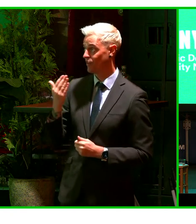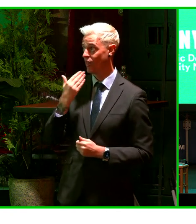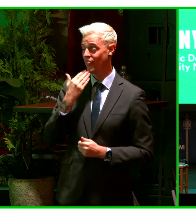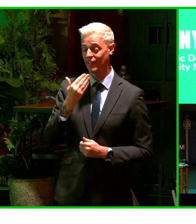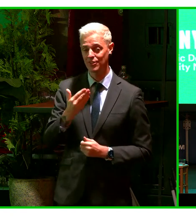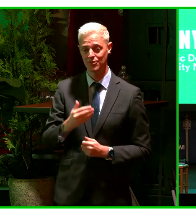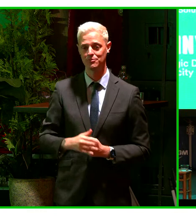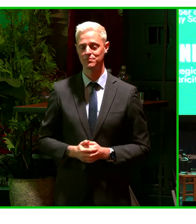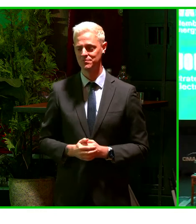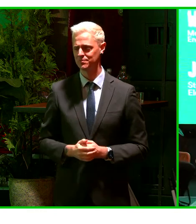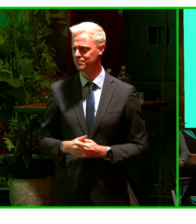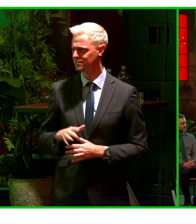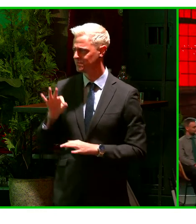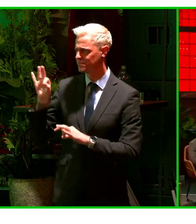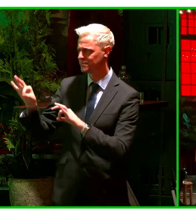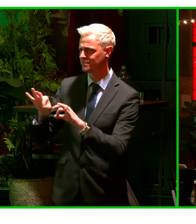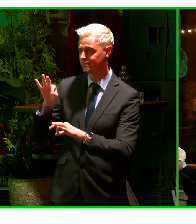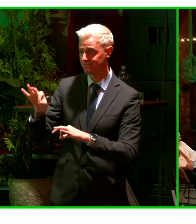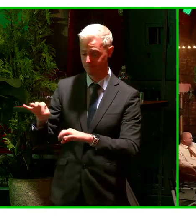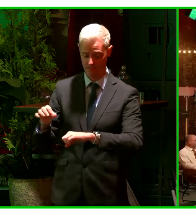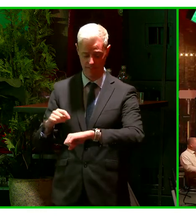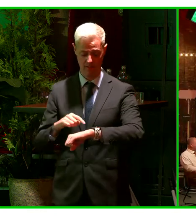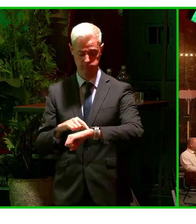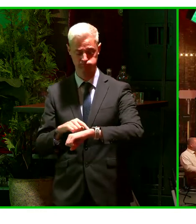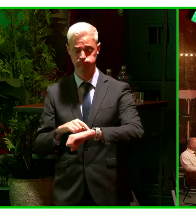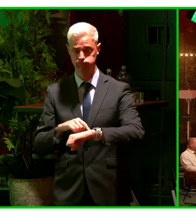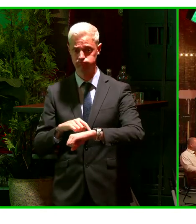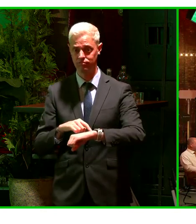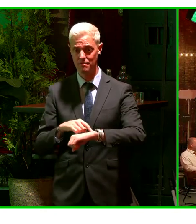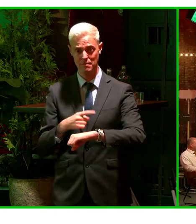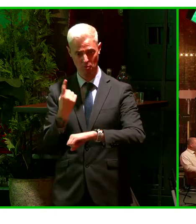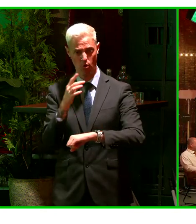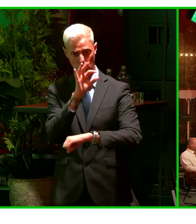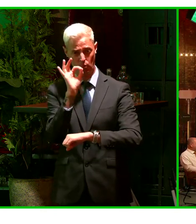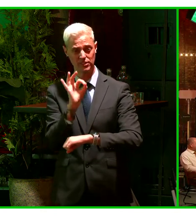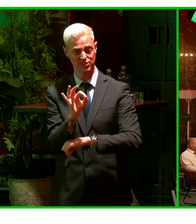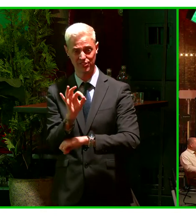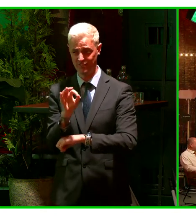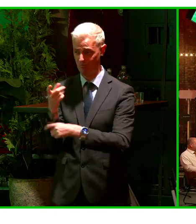quick question. I think we've got enough probably to get through the panel with one question.